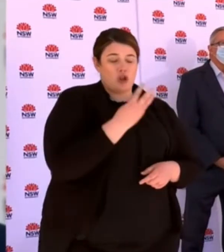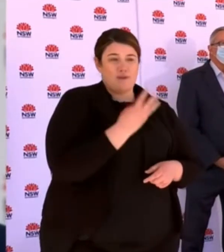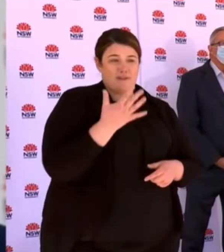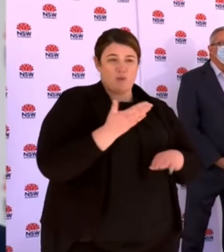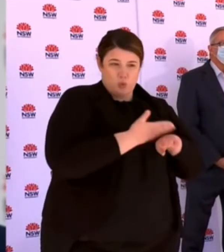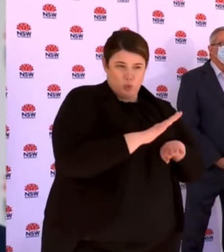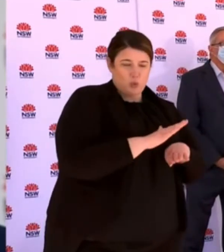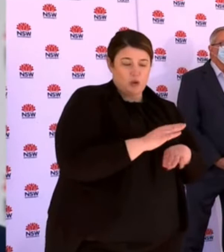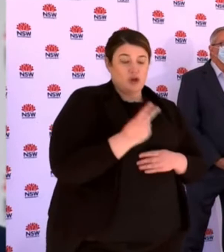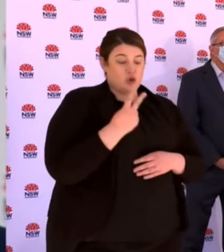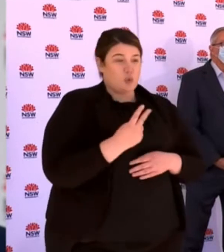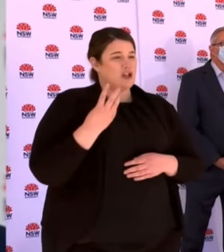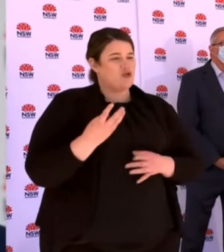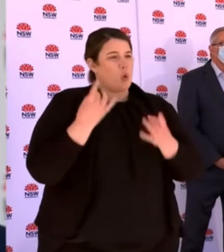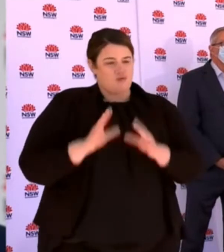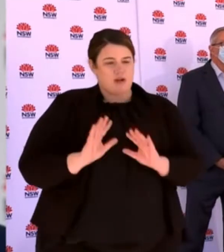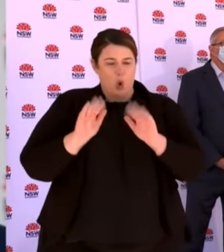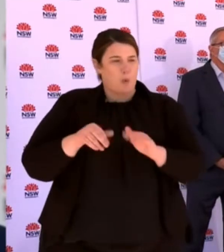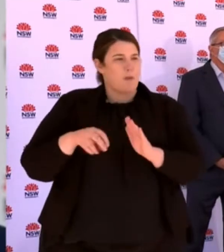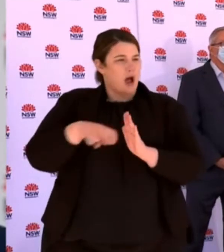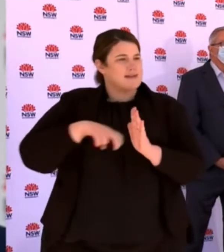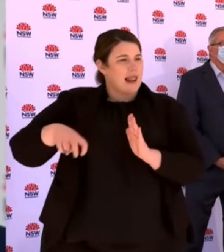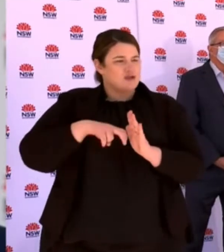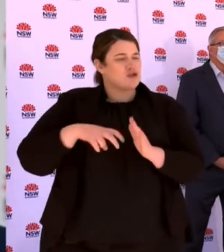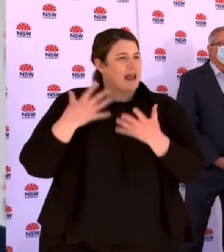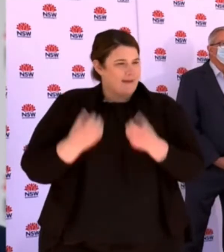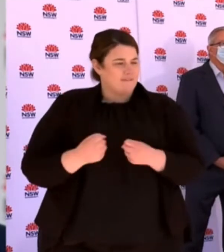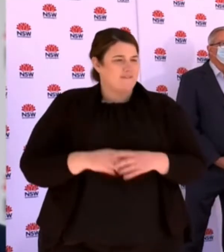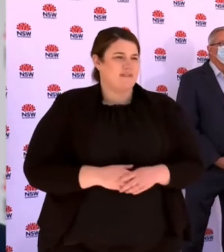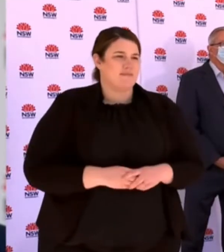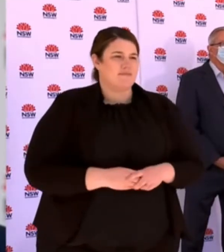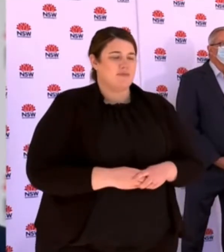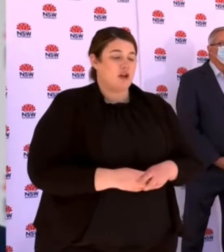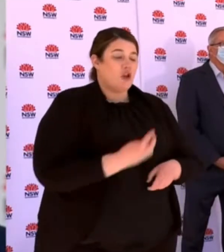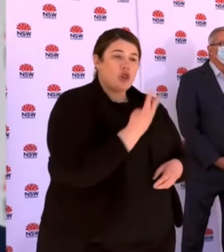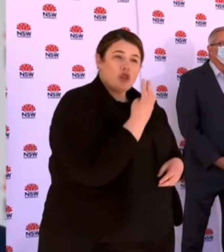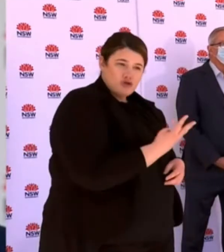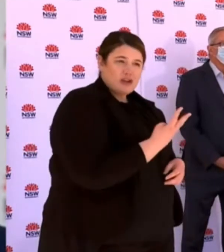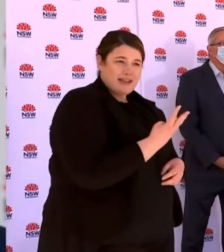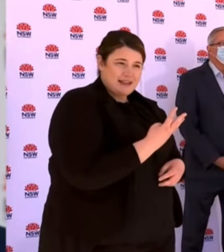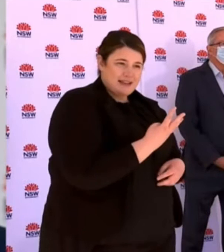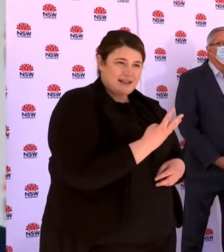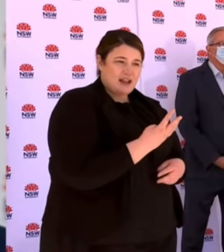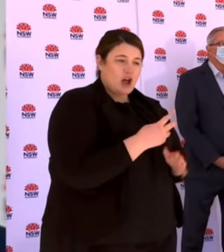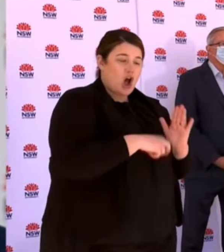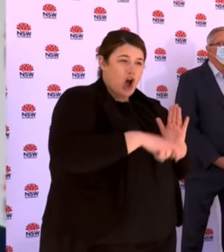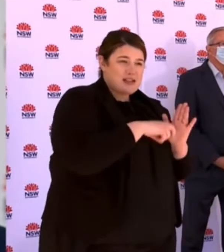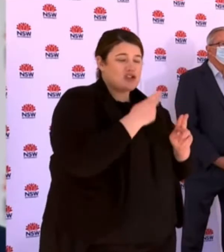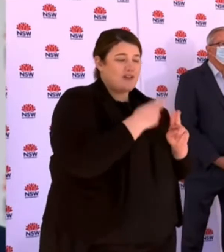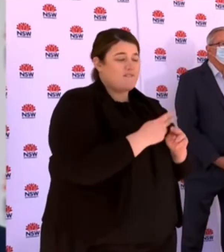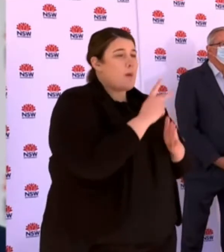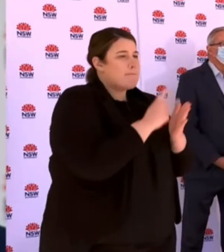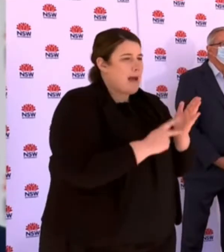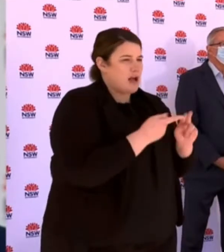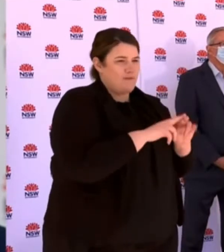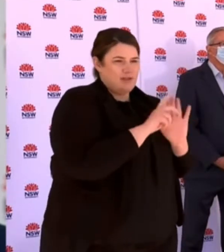locally acquired cases, 23 were in isolation throughout their infectious period. A further 3 cases were in isolation for part